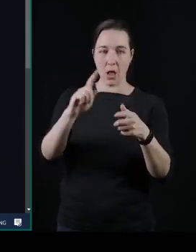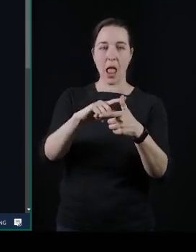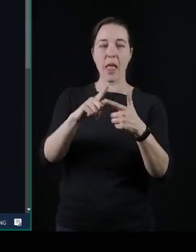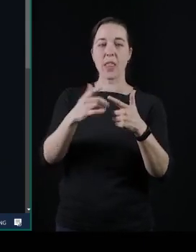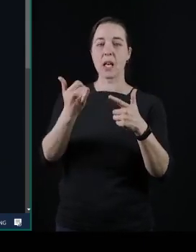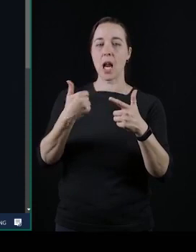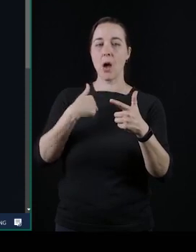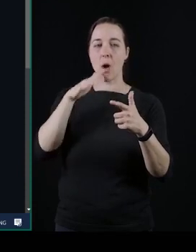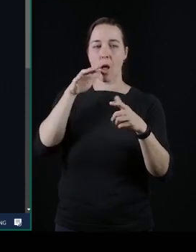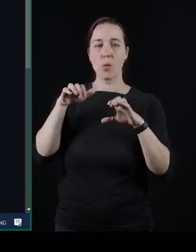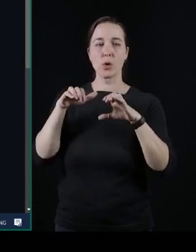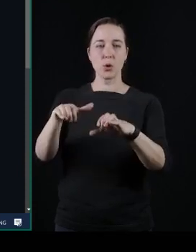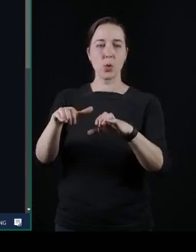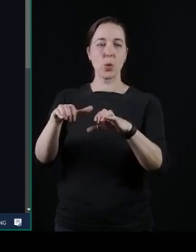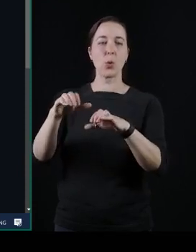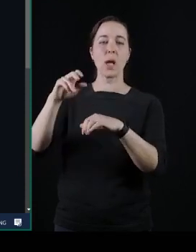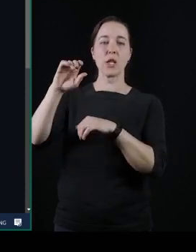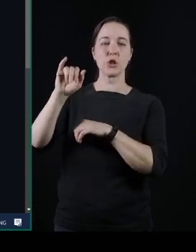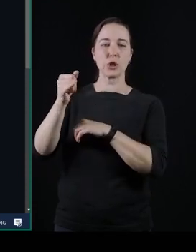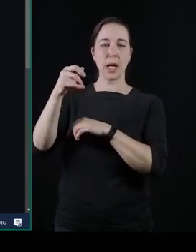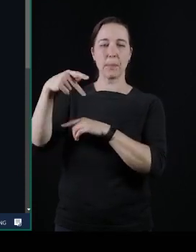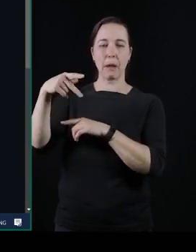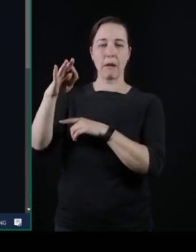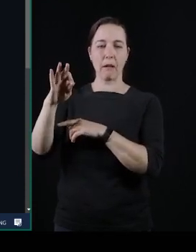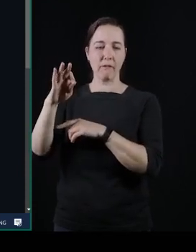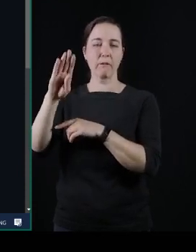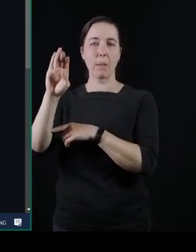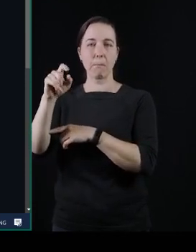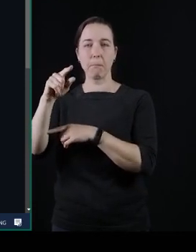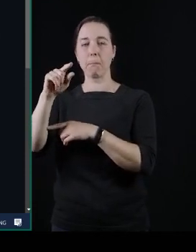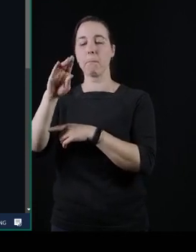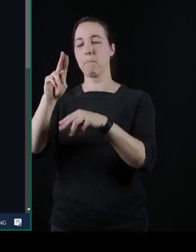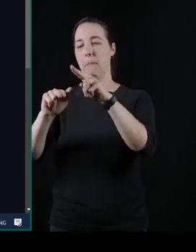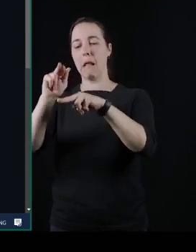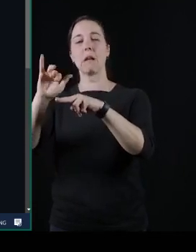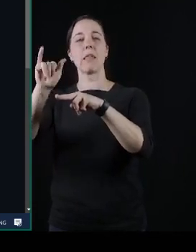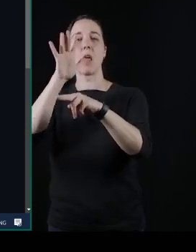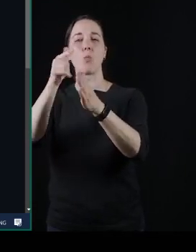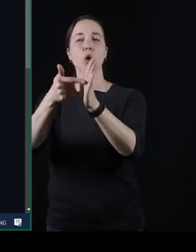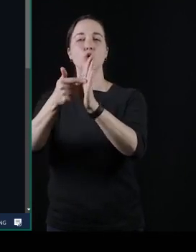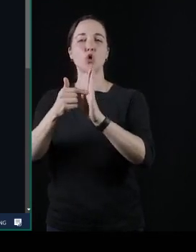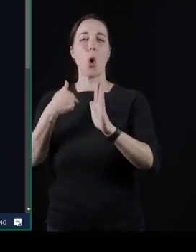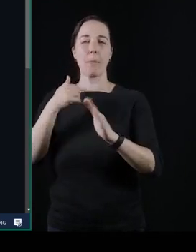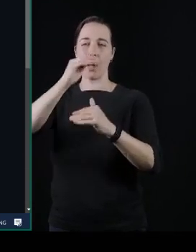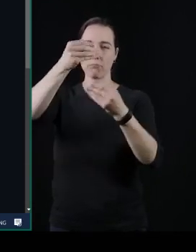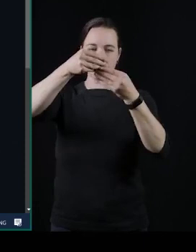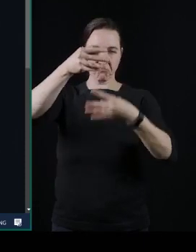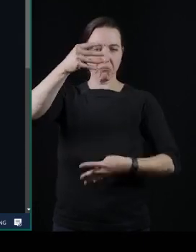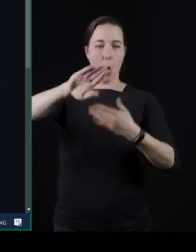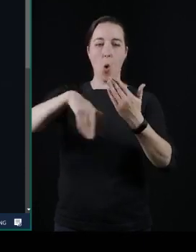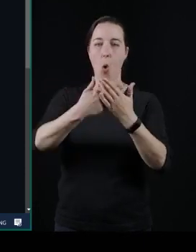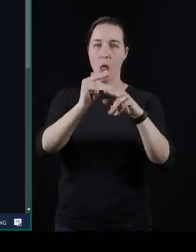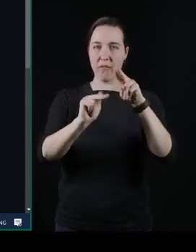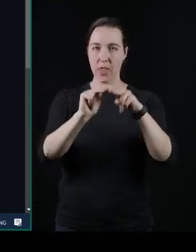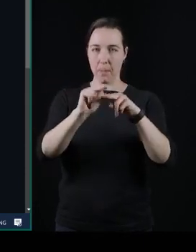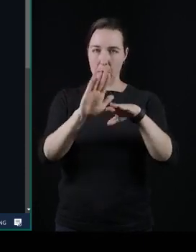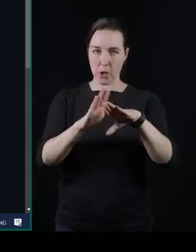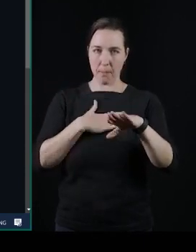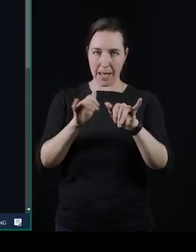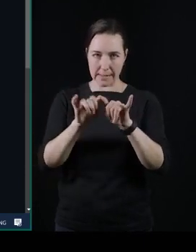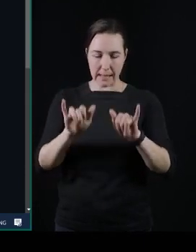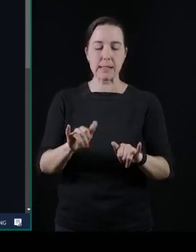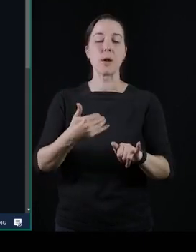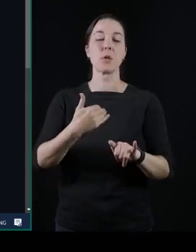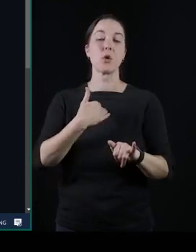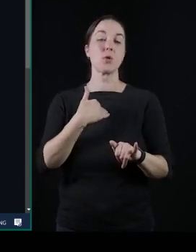now I'm going to call getPF build, which will give me all the builds that I have on my system. So we have the OpenArena GDC